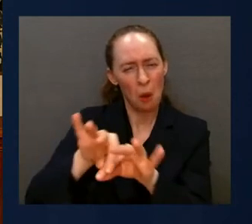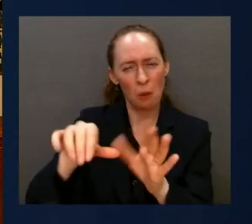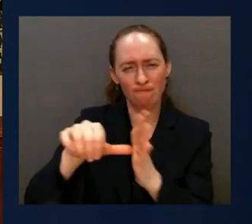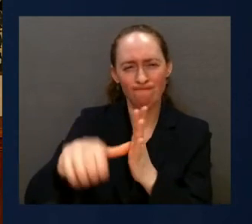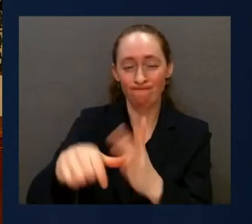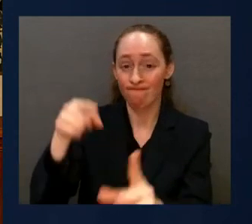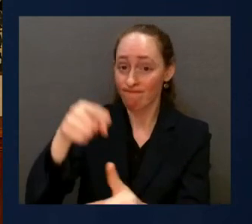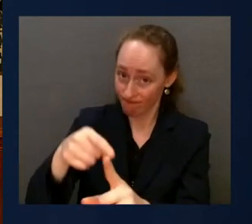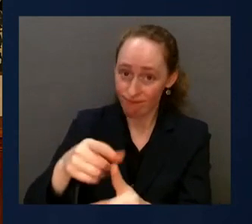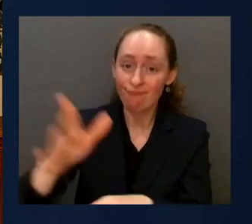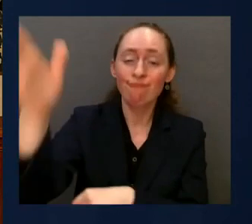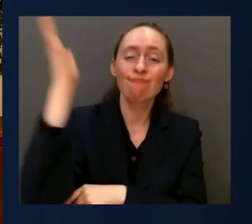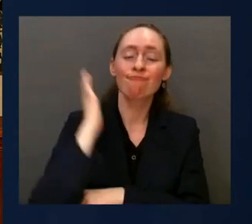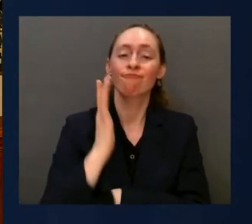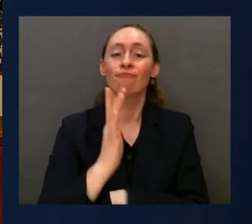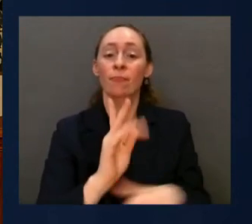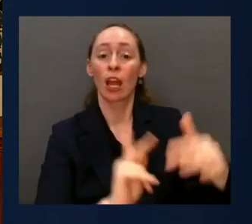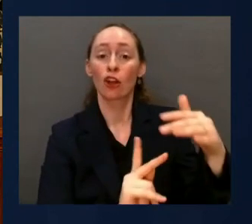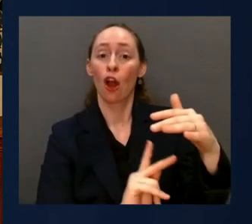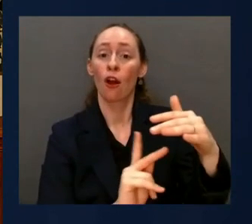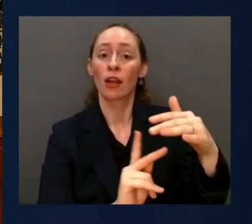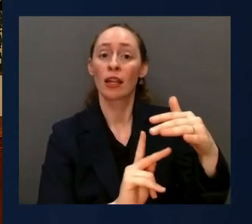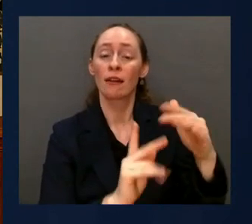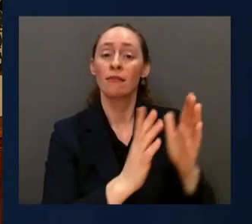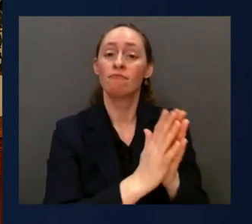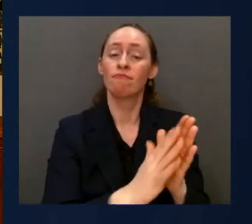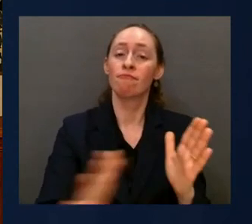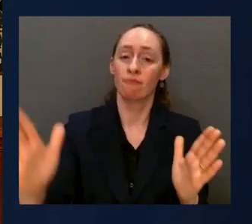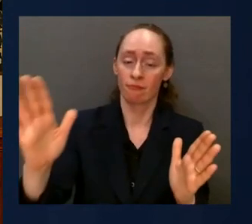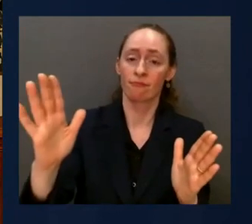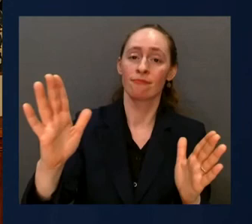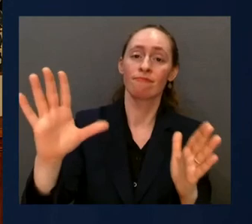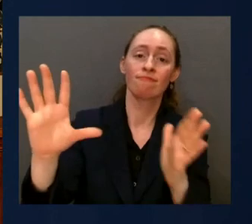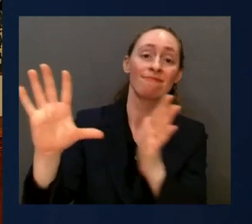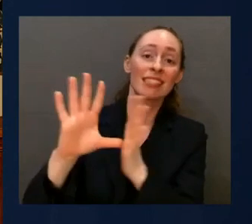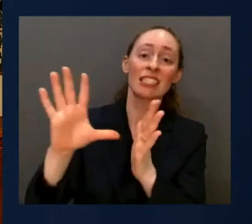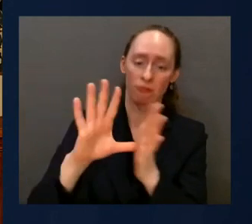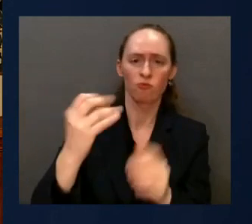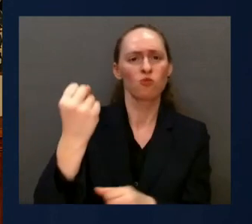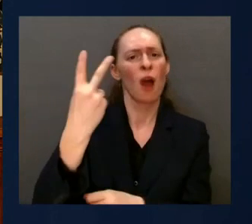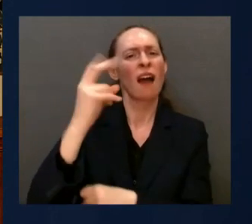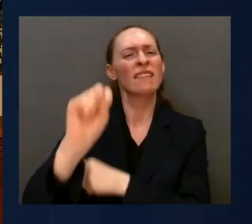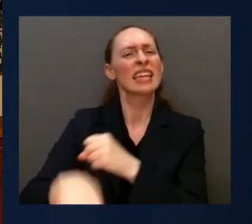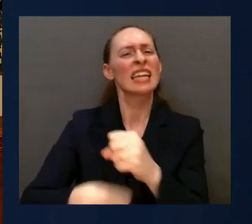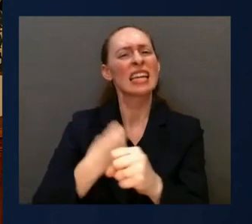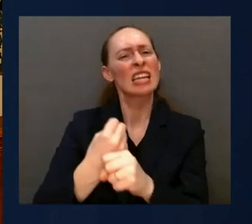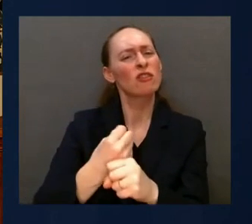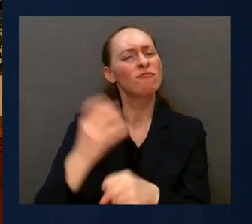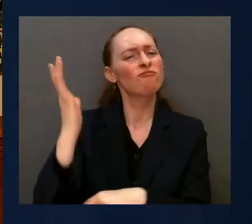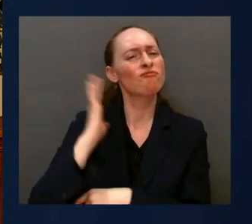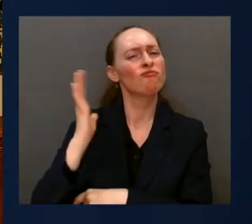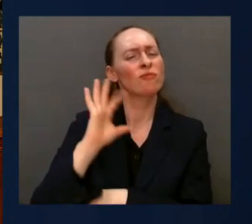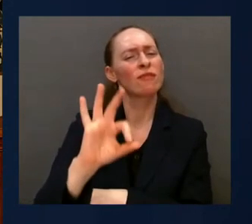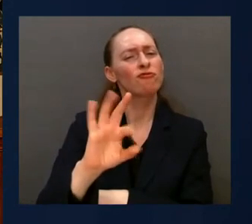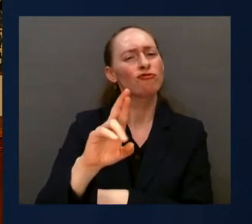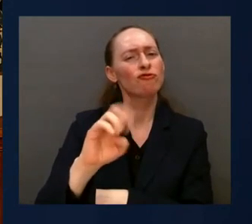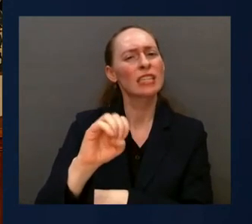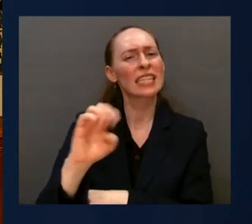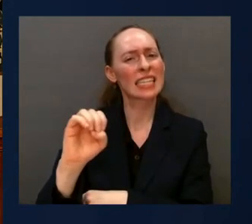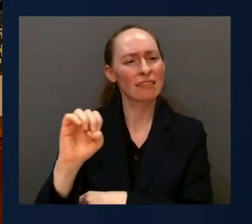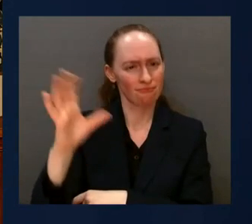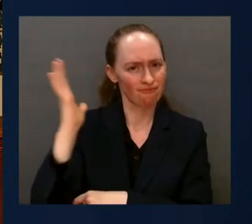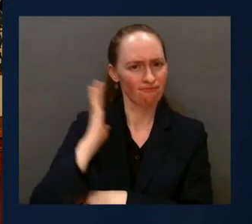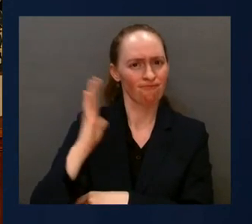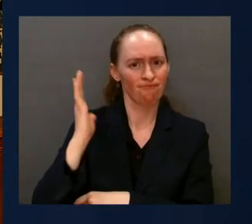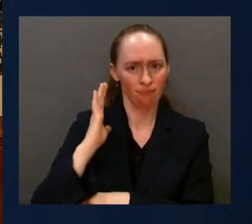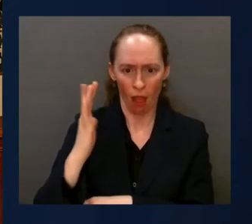we made the best educated, best paid, we became the best educated, best paid nation in the world. But the rest of the world's caught up. It's